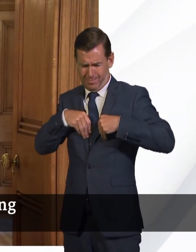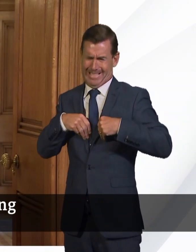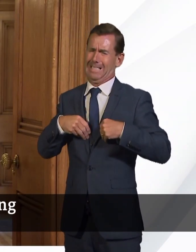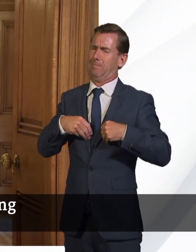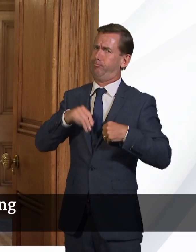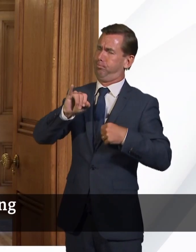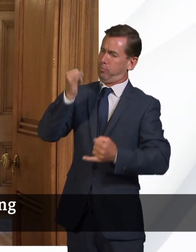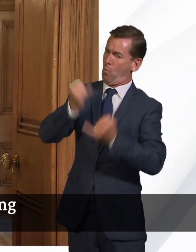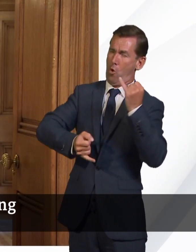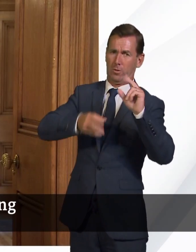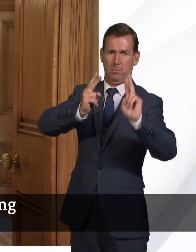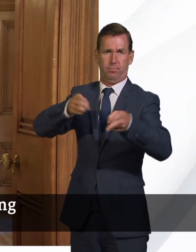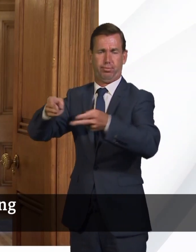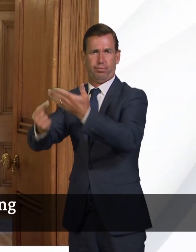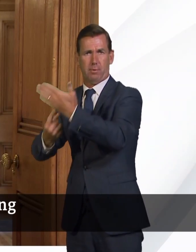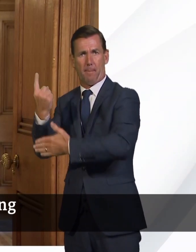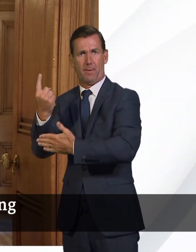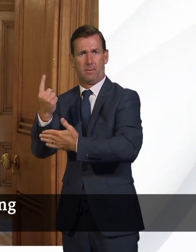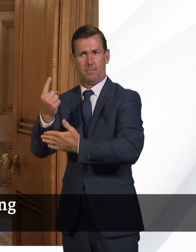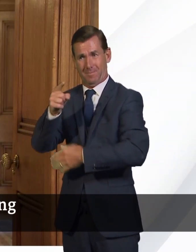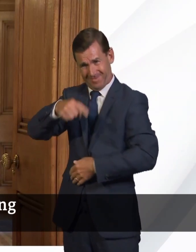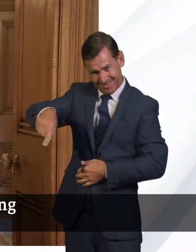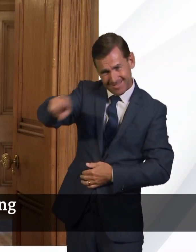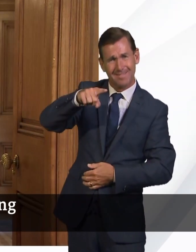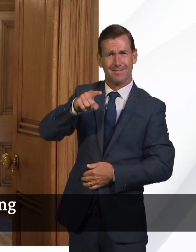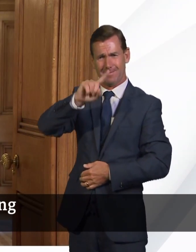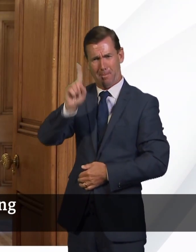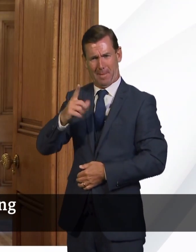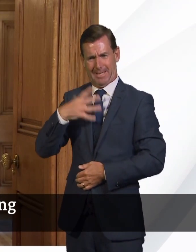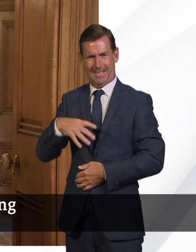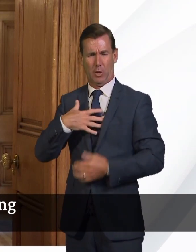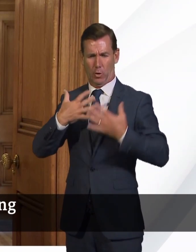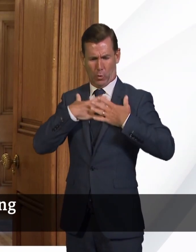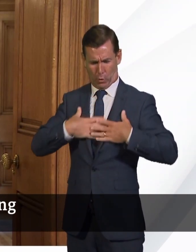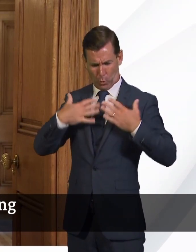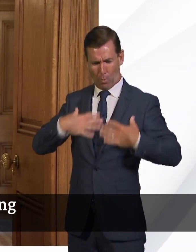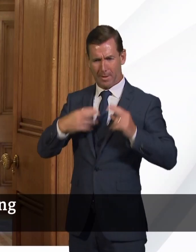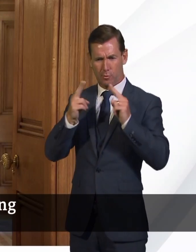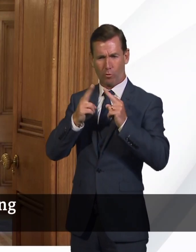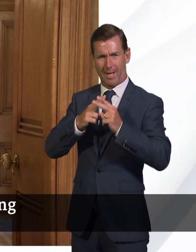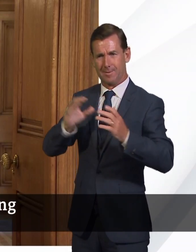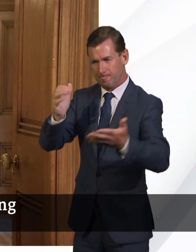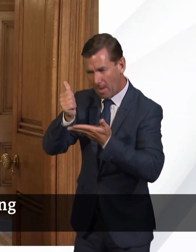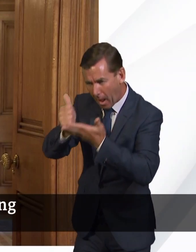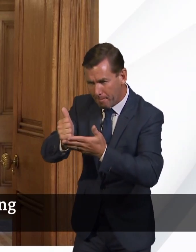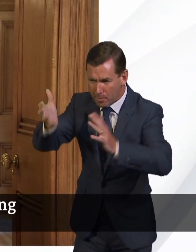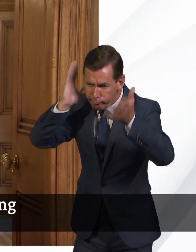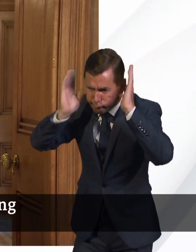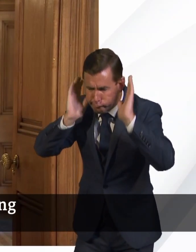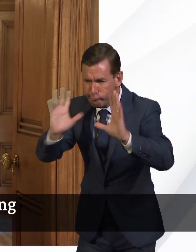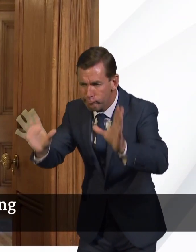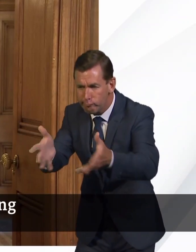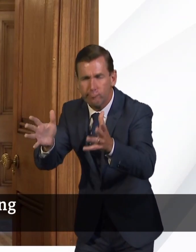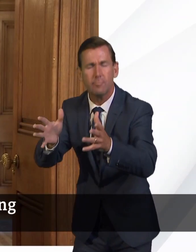all those who most rely on human contact. People who live in care homes are amongst our most